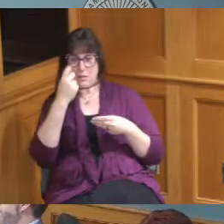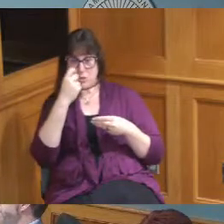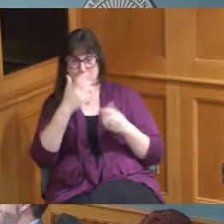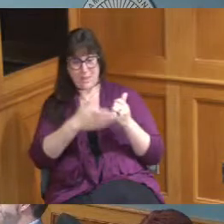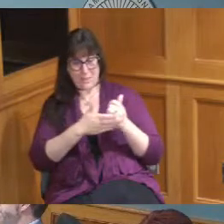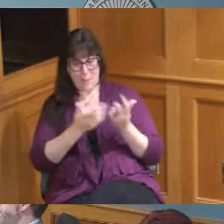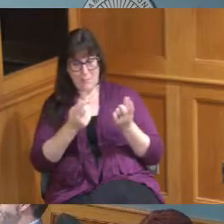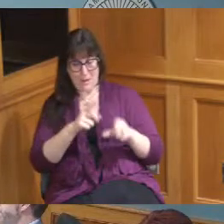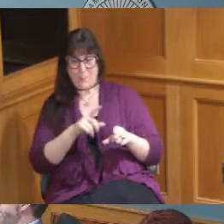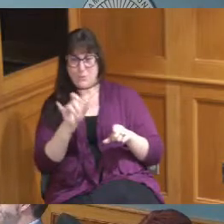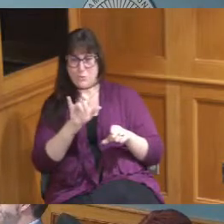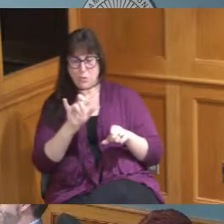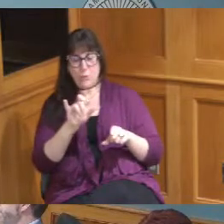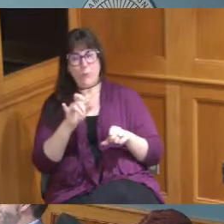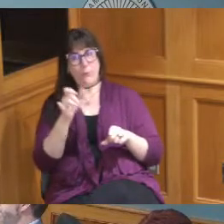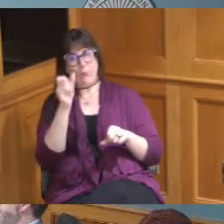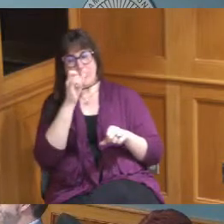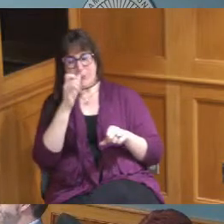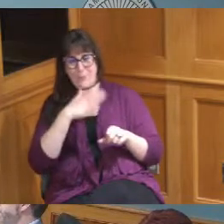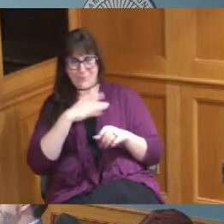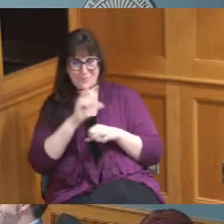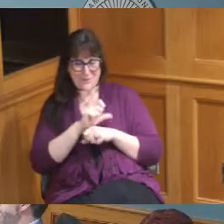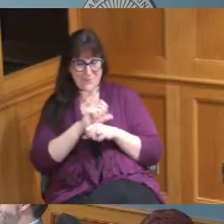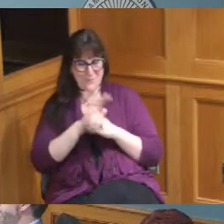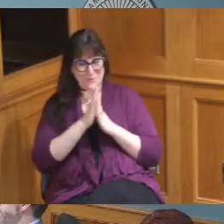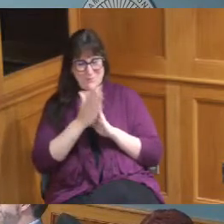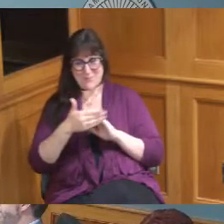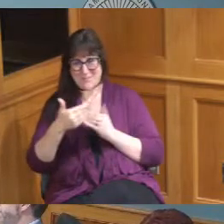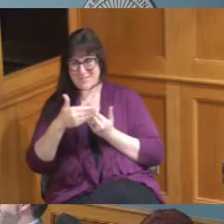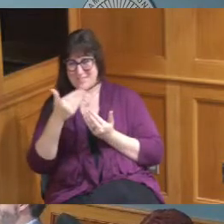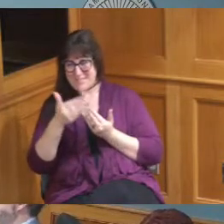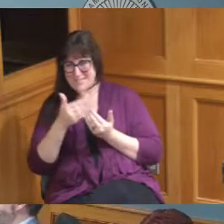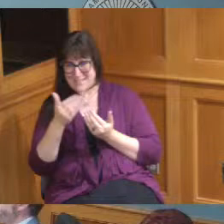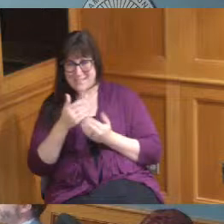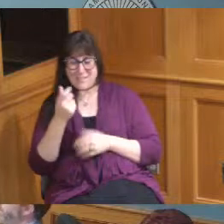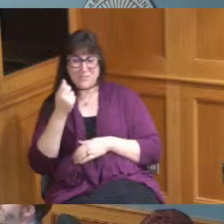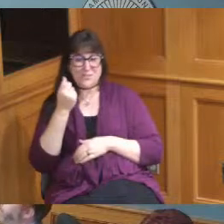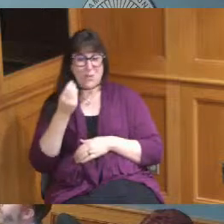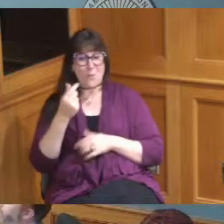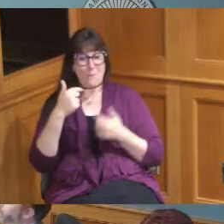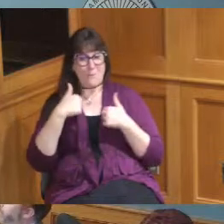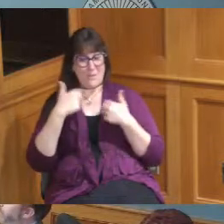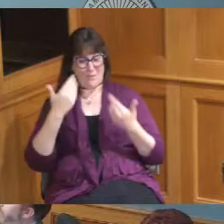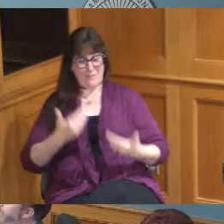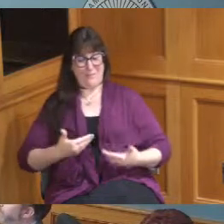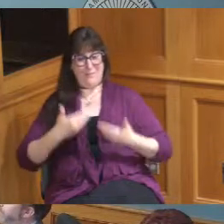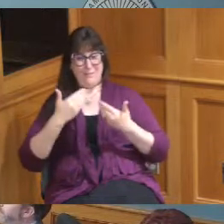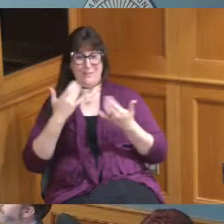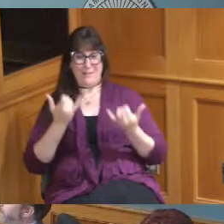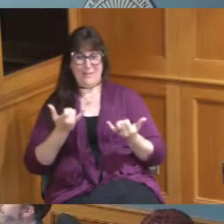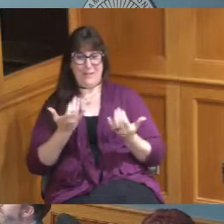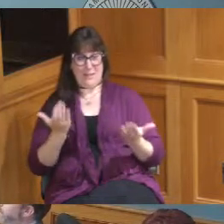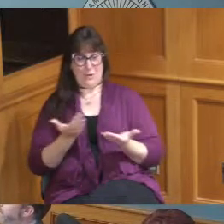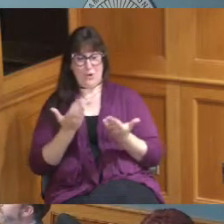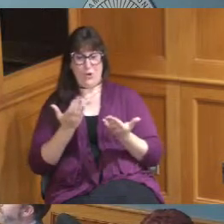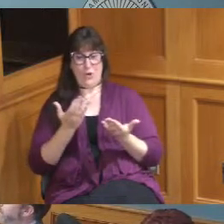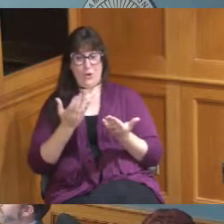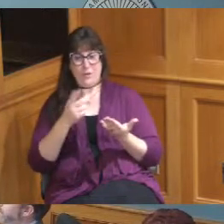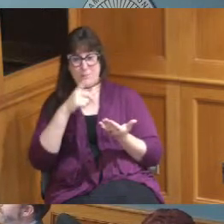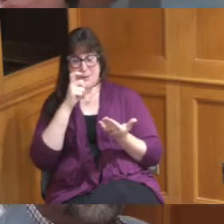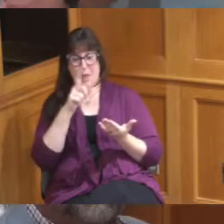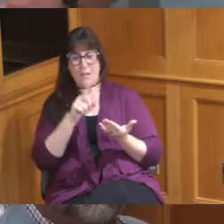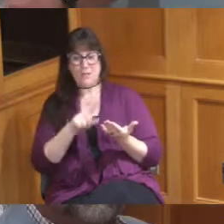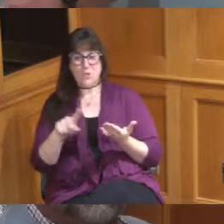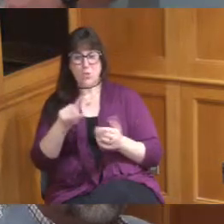much easier. So the fact that I'm standing here is a product of that everybody else that you've employed has really done their